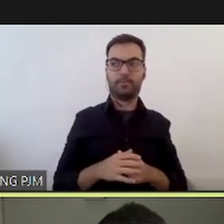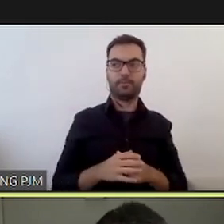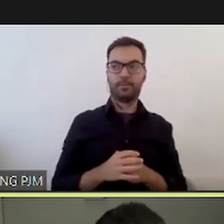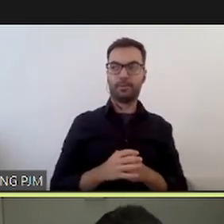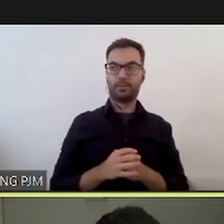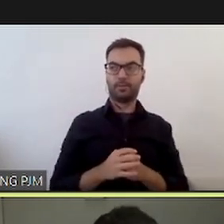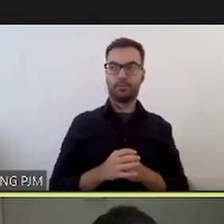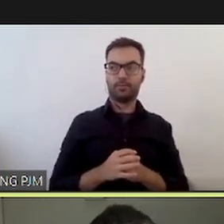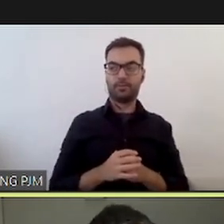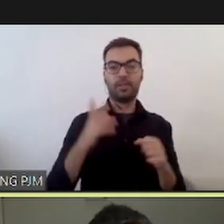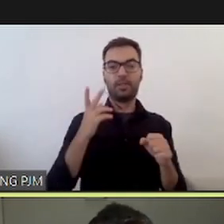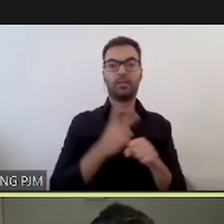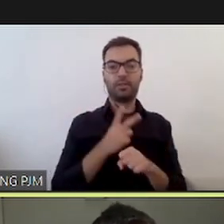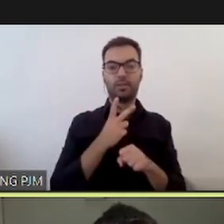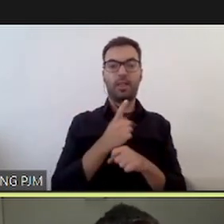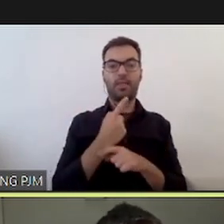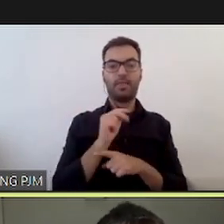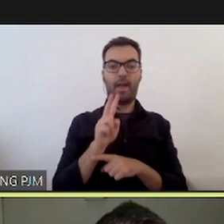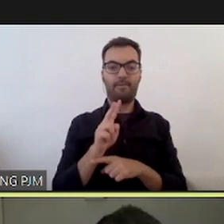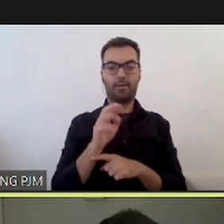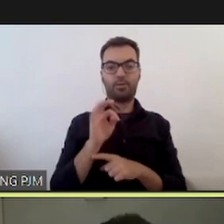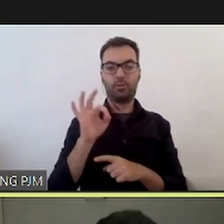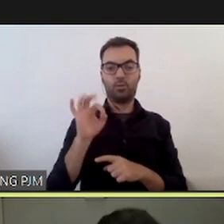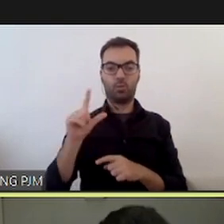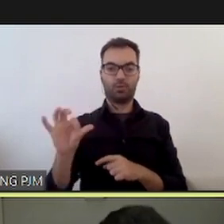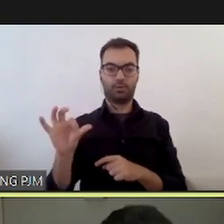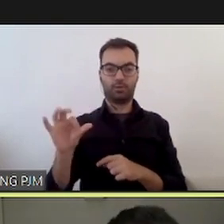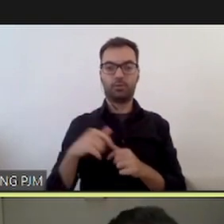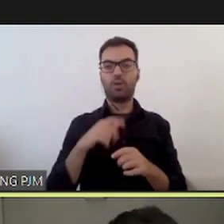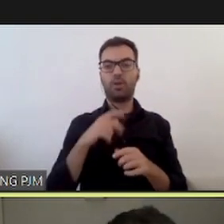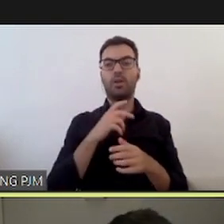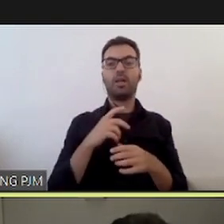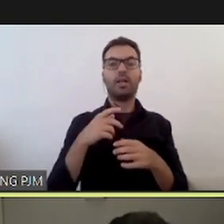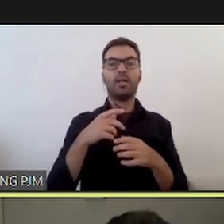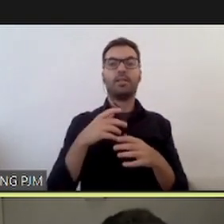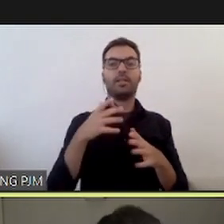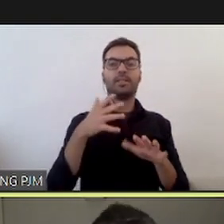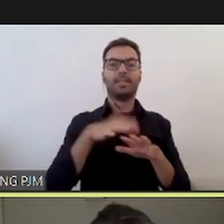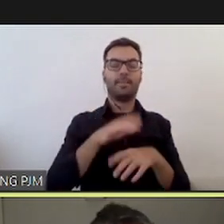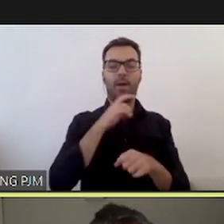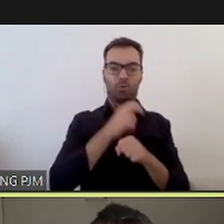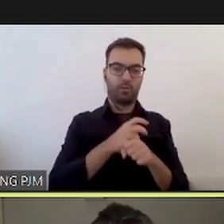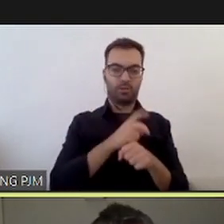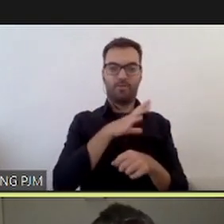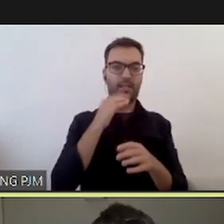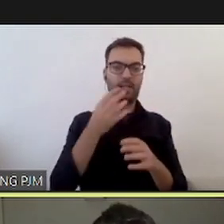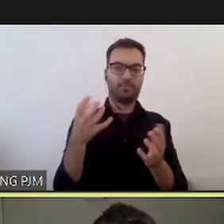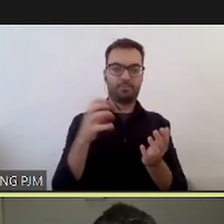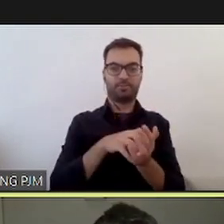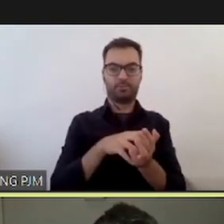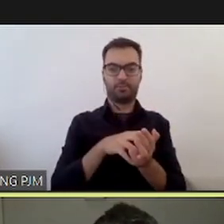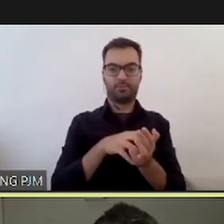Access DevTools is the automation tools that you can just install on the